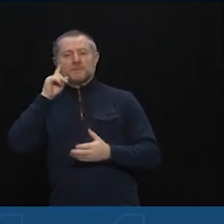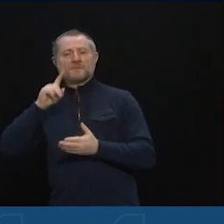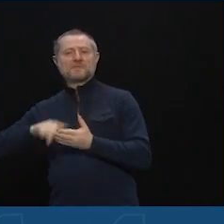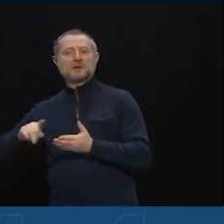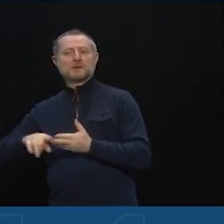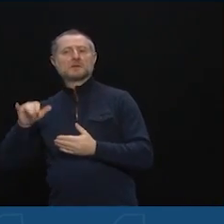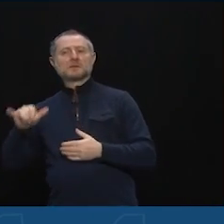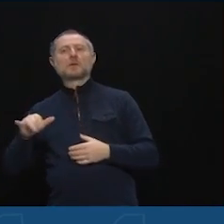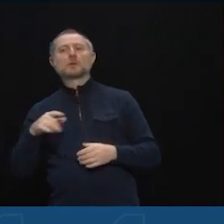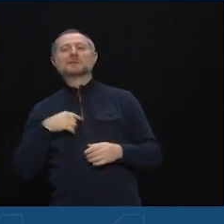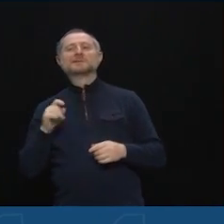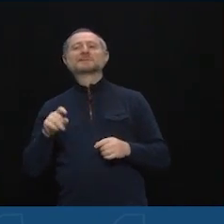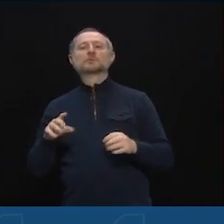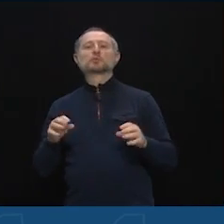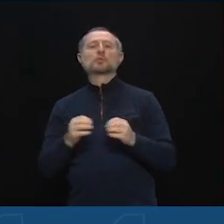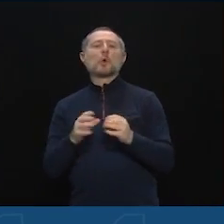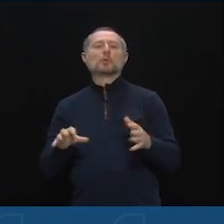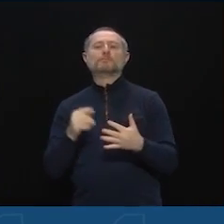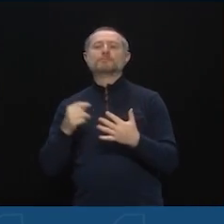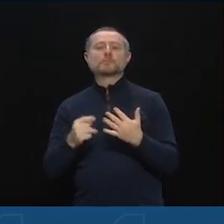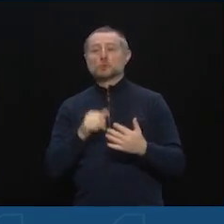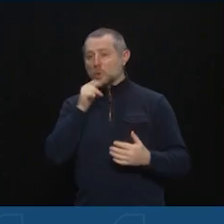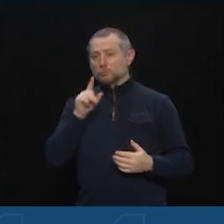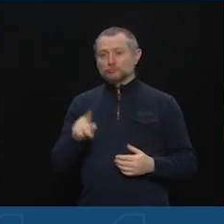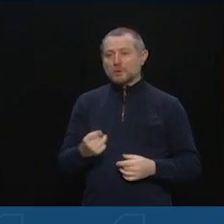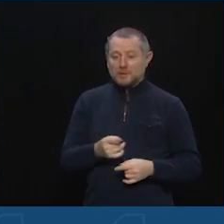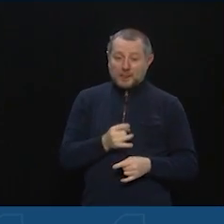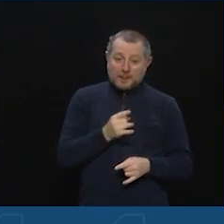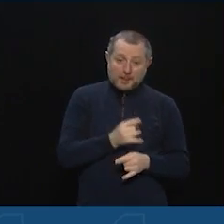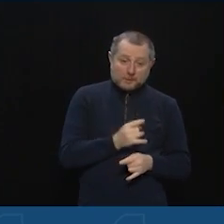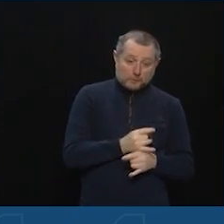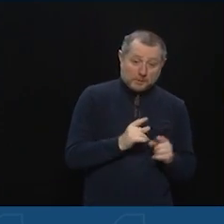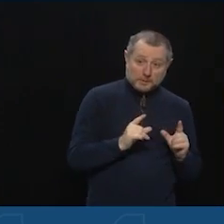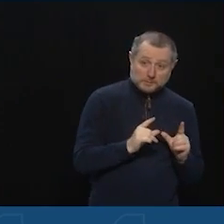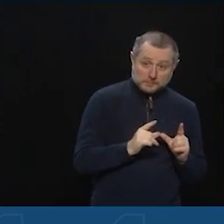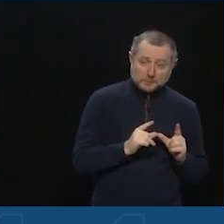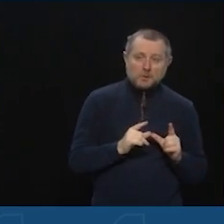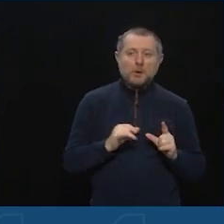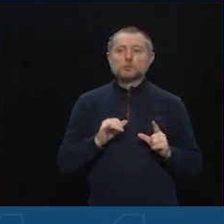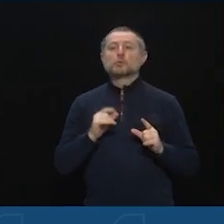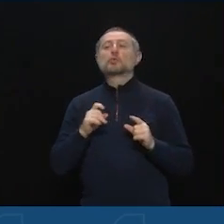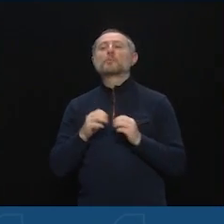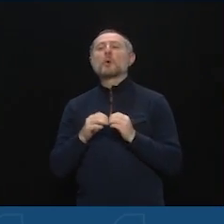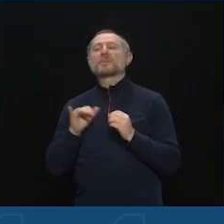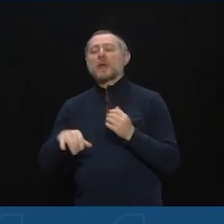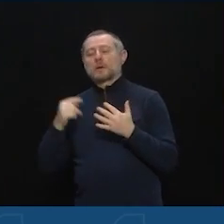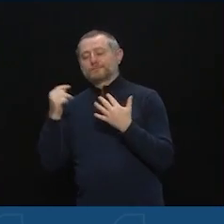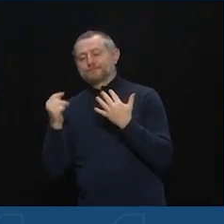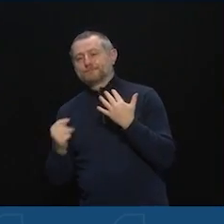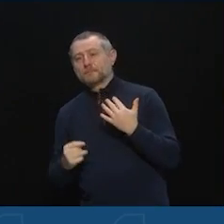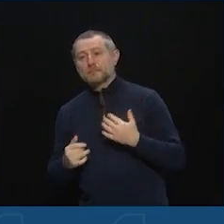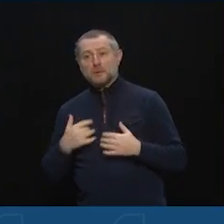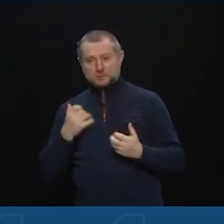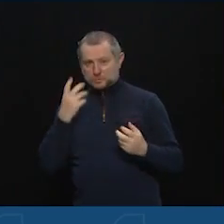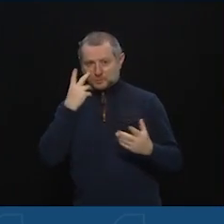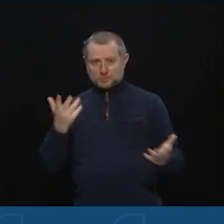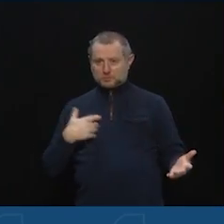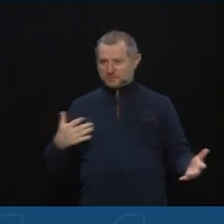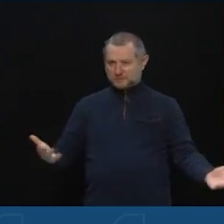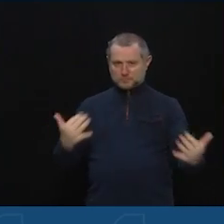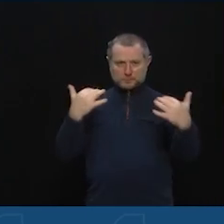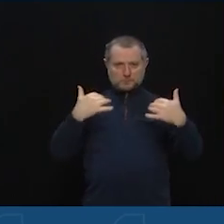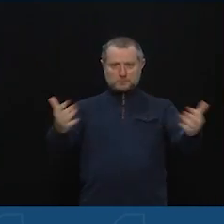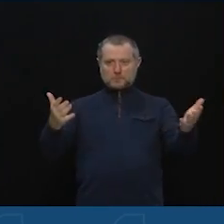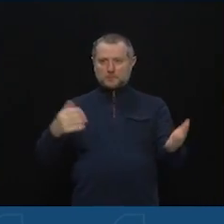do more. It's not just about your individual license that you're advocating for, like we can do more. And now we're here in the first day of